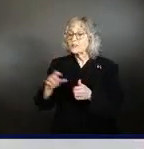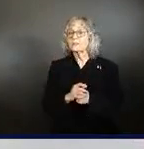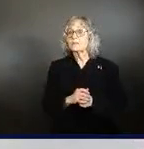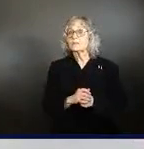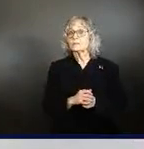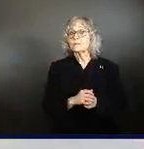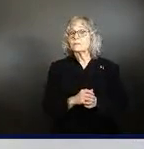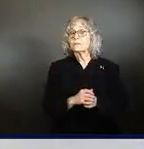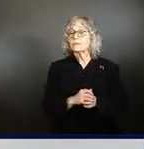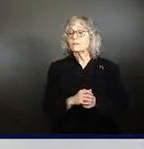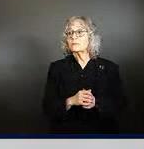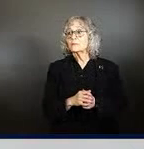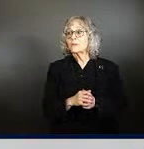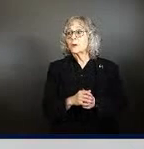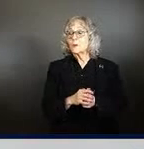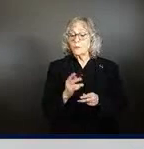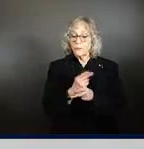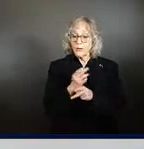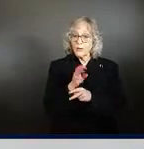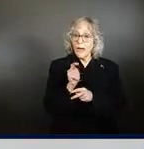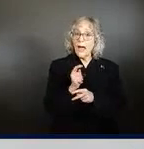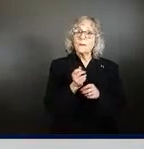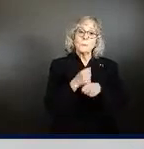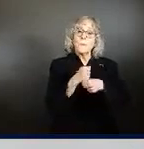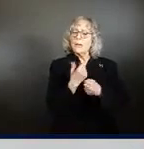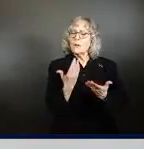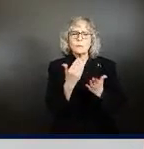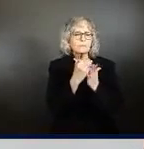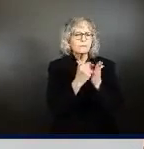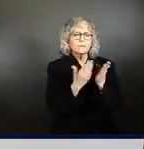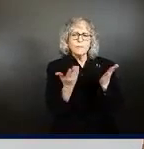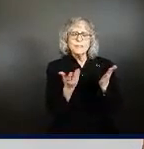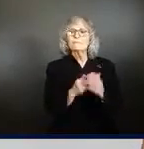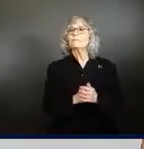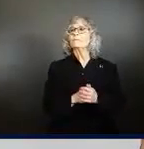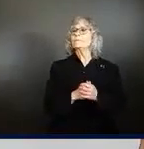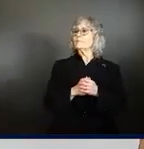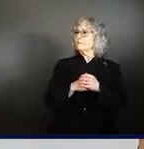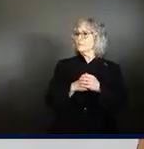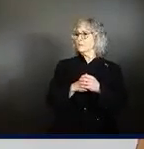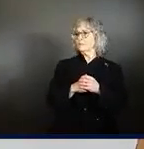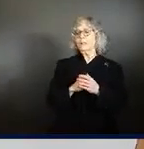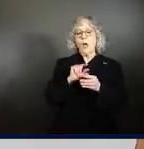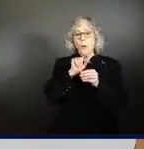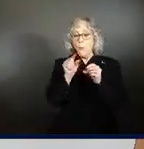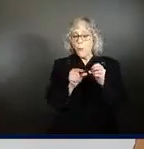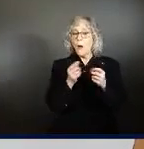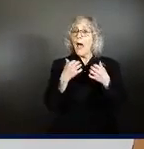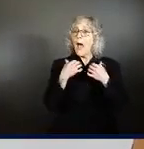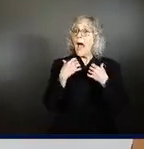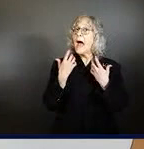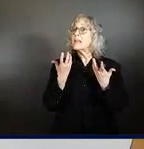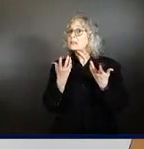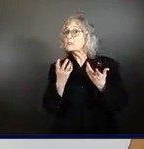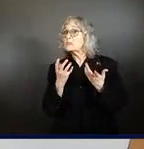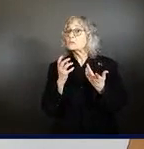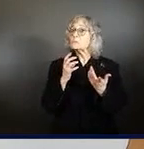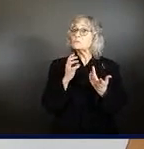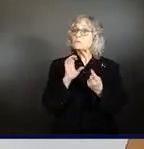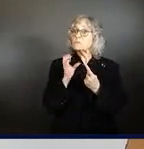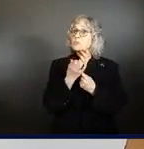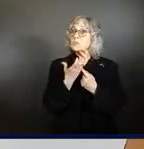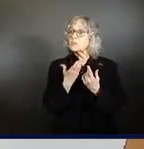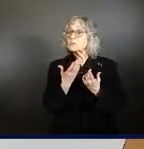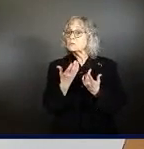then once we figure out what they're made of, then we can say, the atmosphere has conditions that might sound like what we call